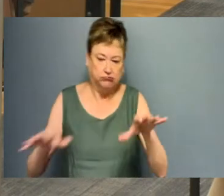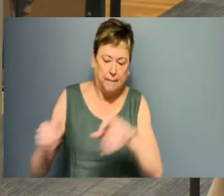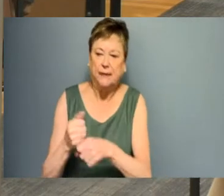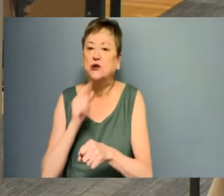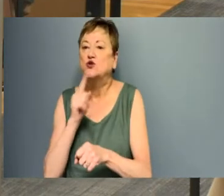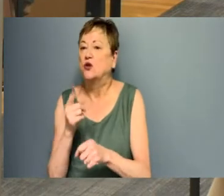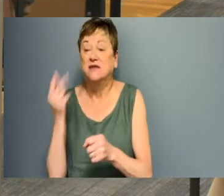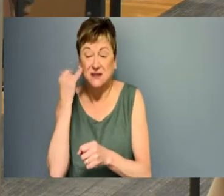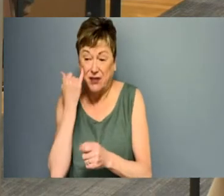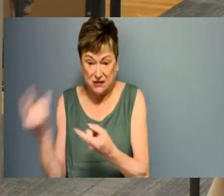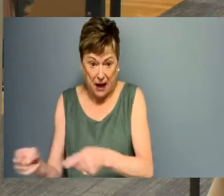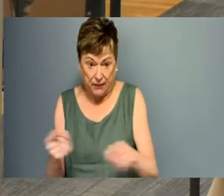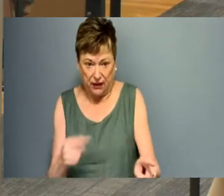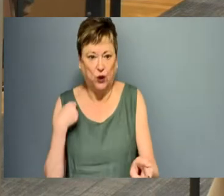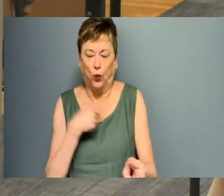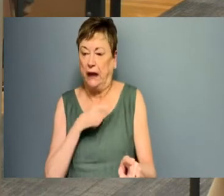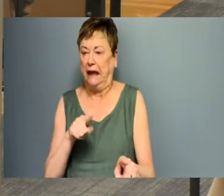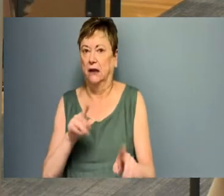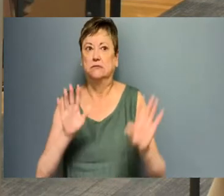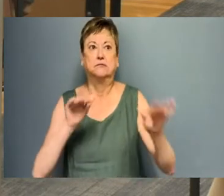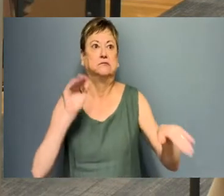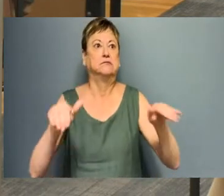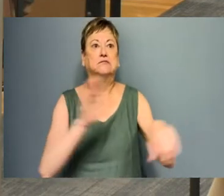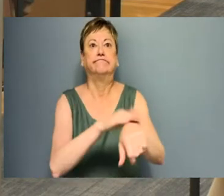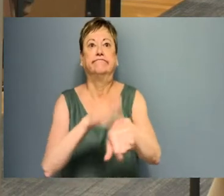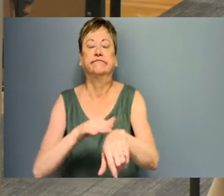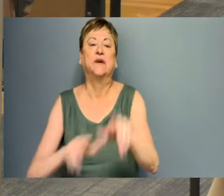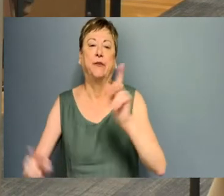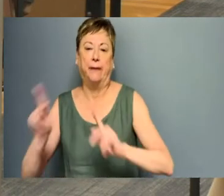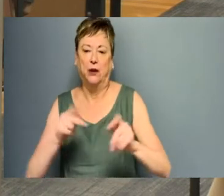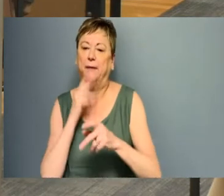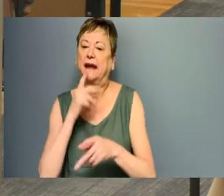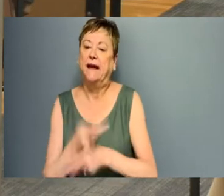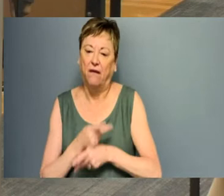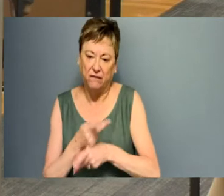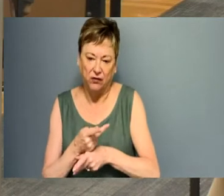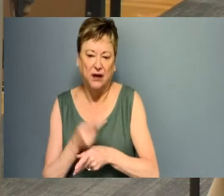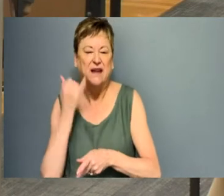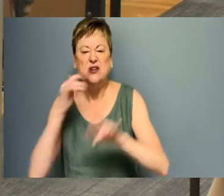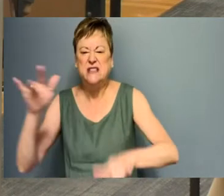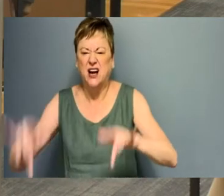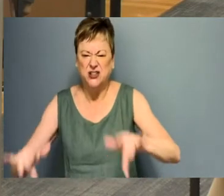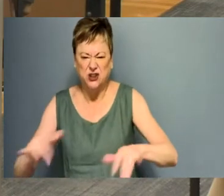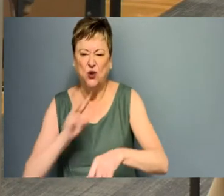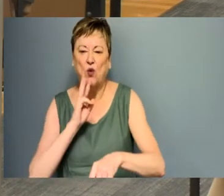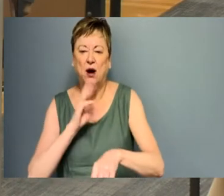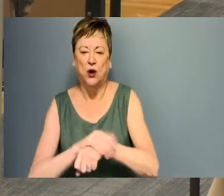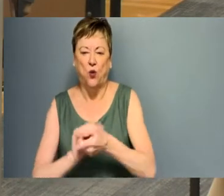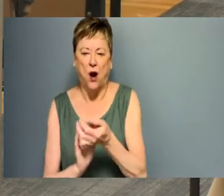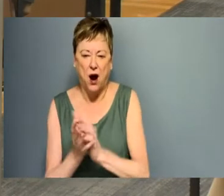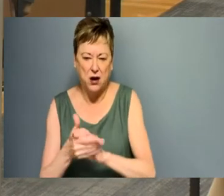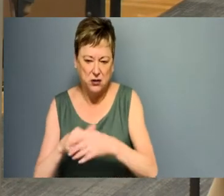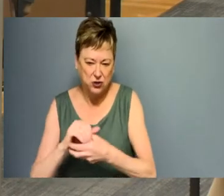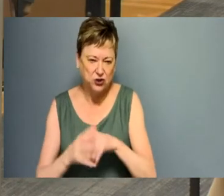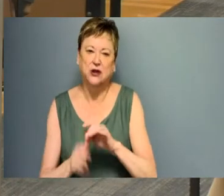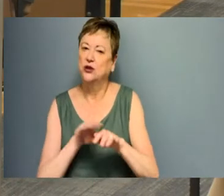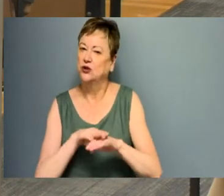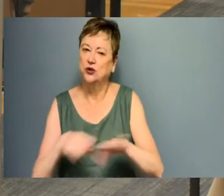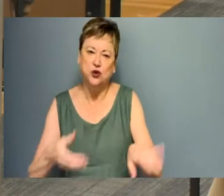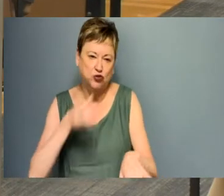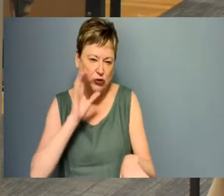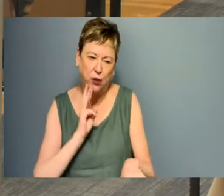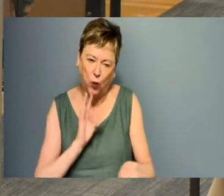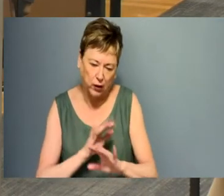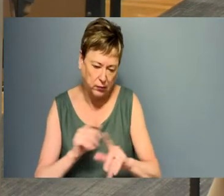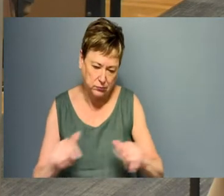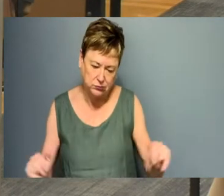can advise the public to be careful and really wash their hands and don't ingest the water. And I wanted to